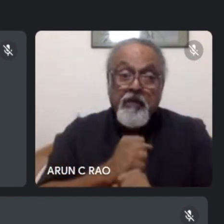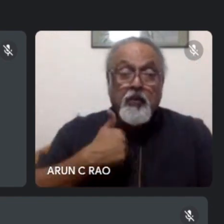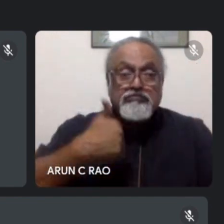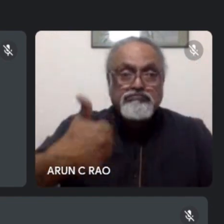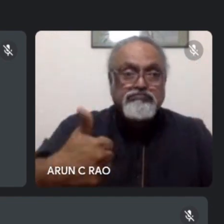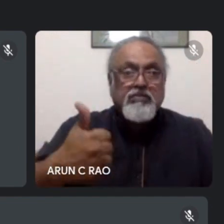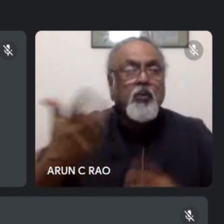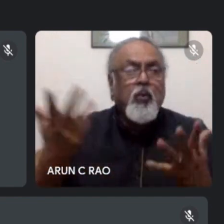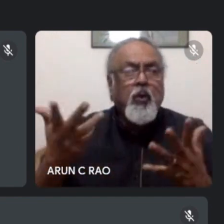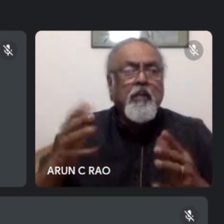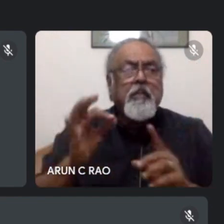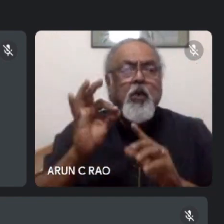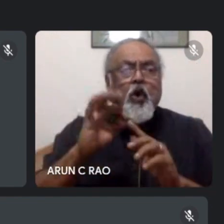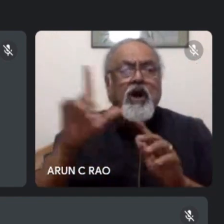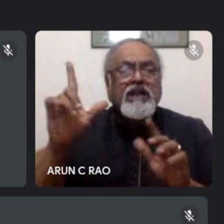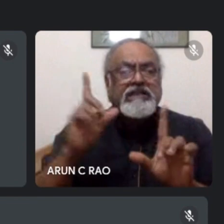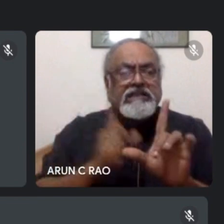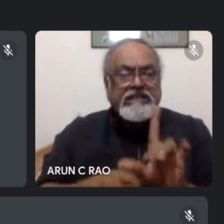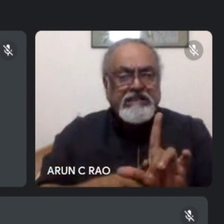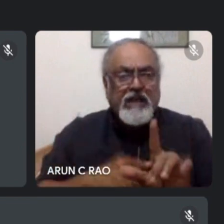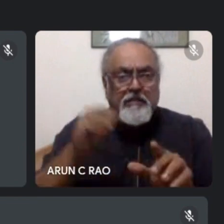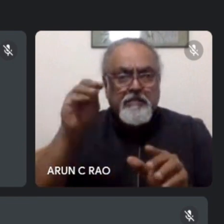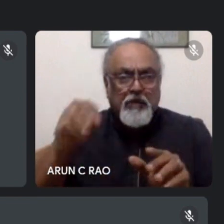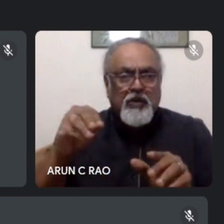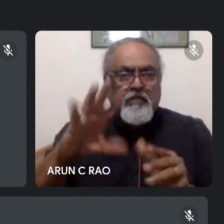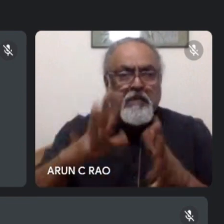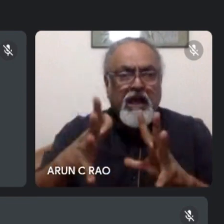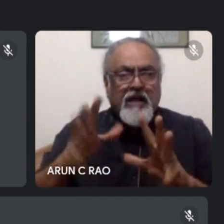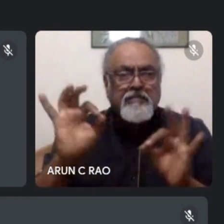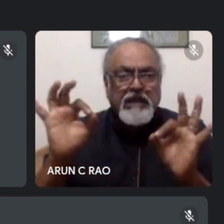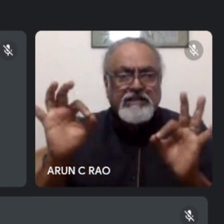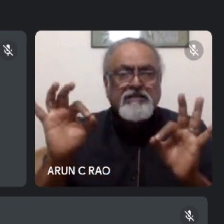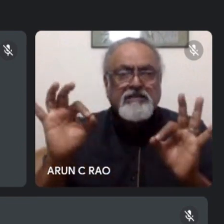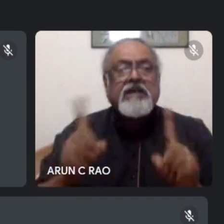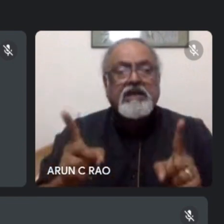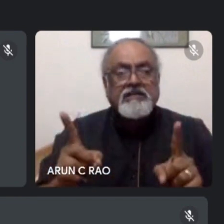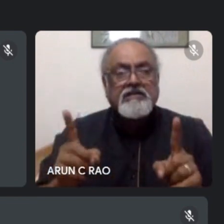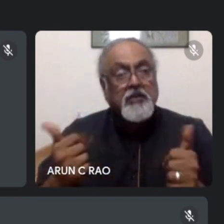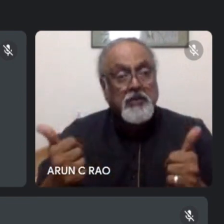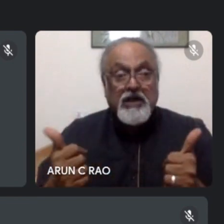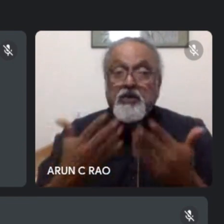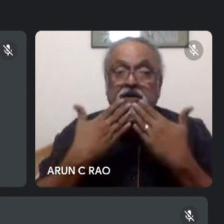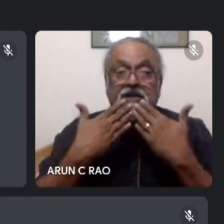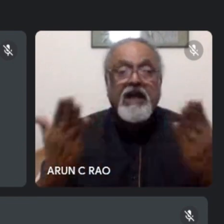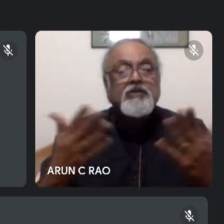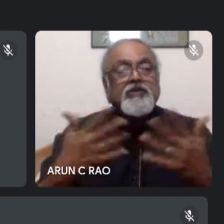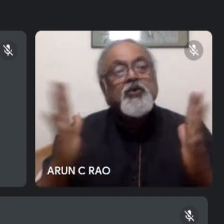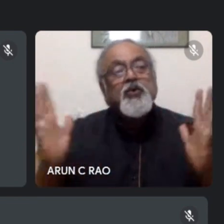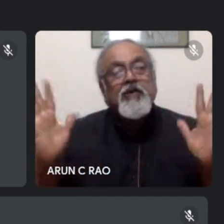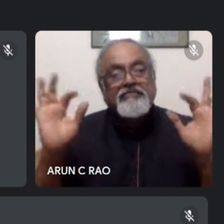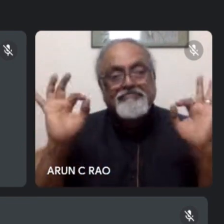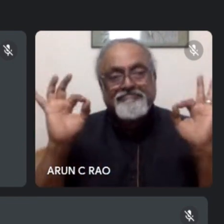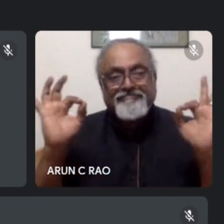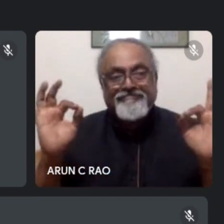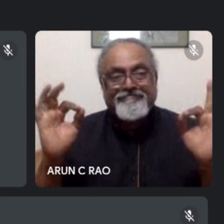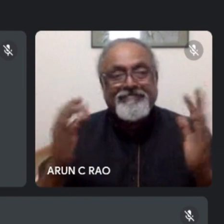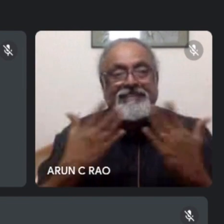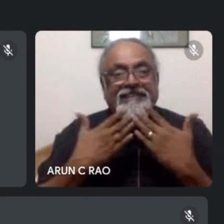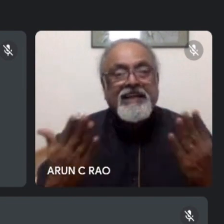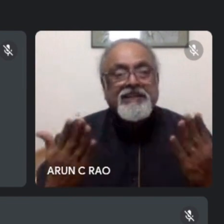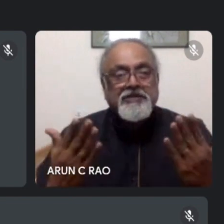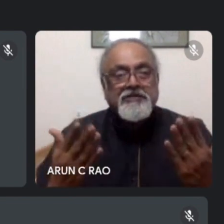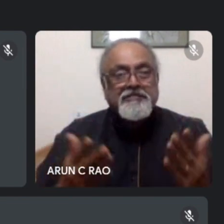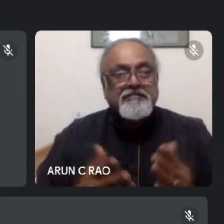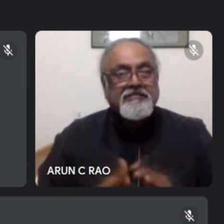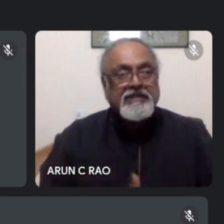certain policies in place. Thanks so much for this, Shreya. It was thank wonderful listening to you. Right. So